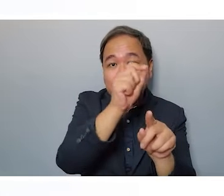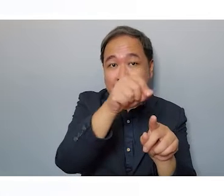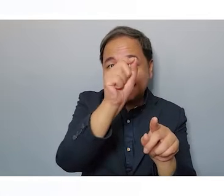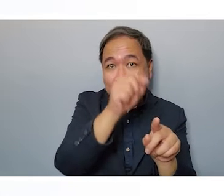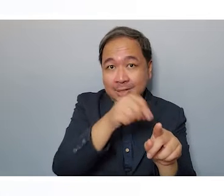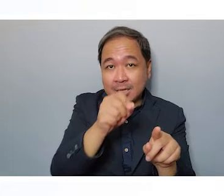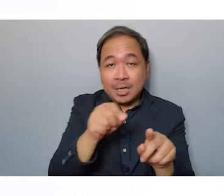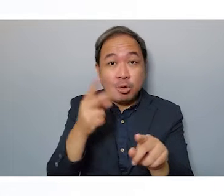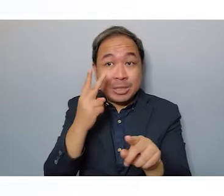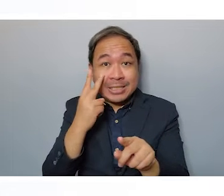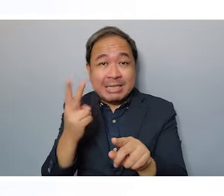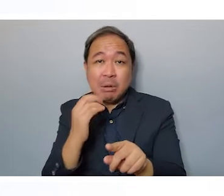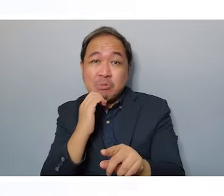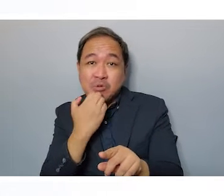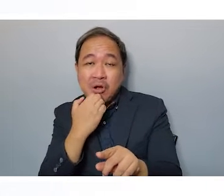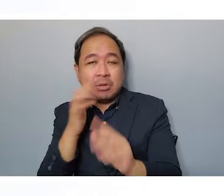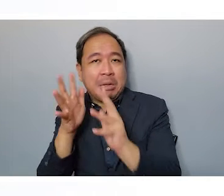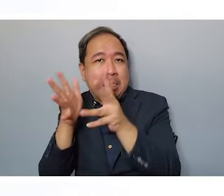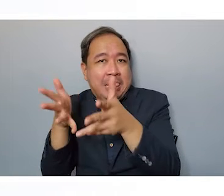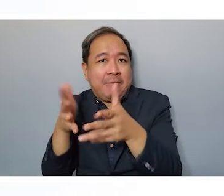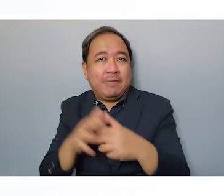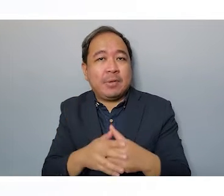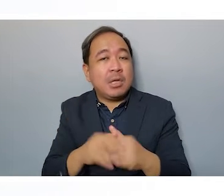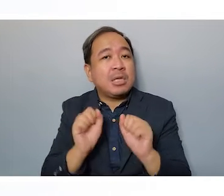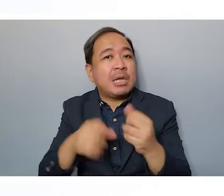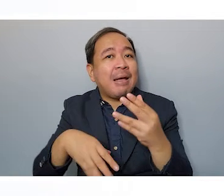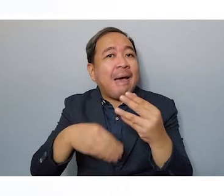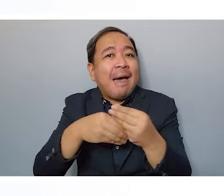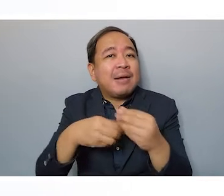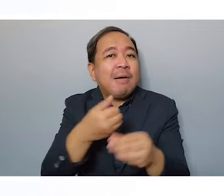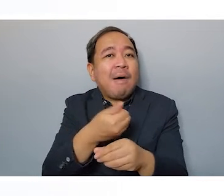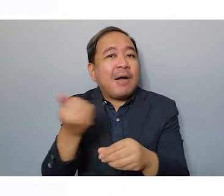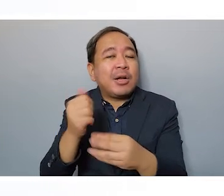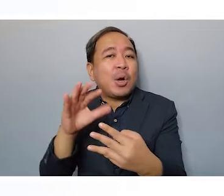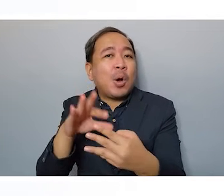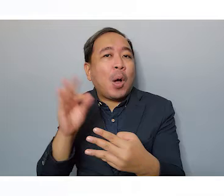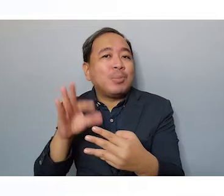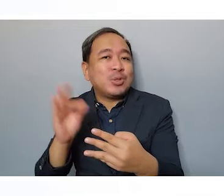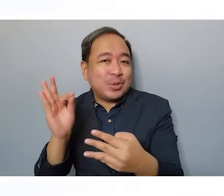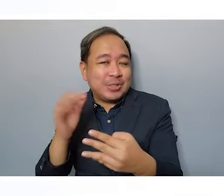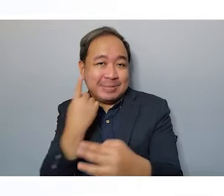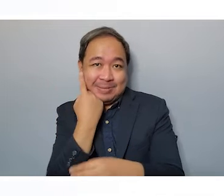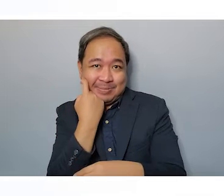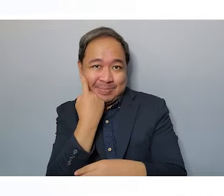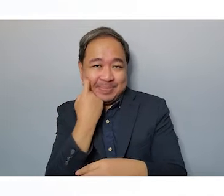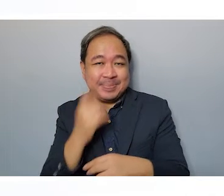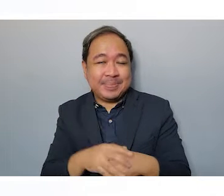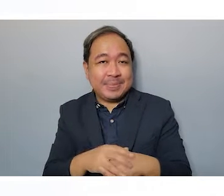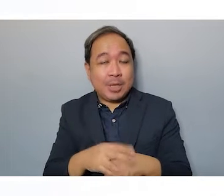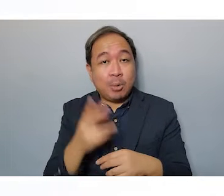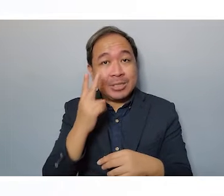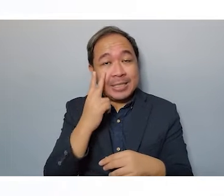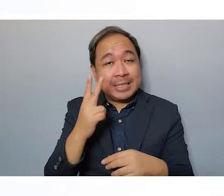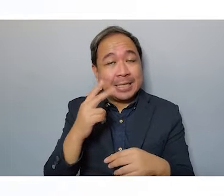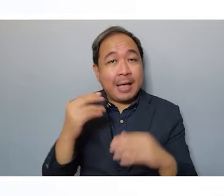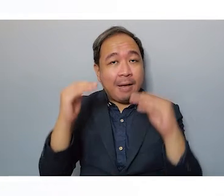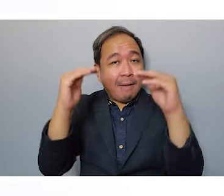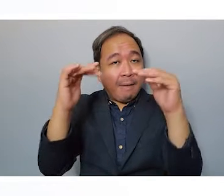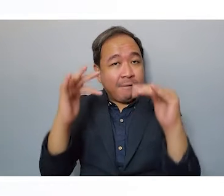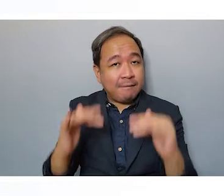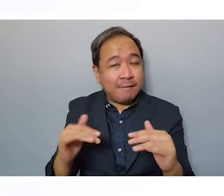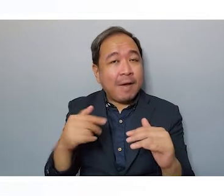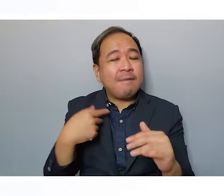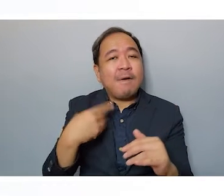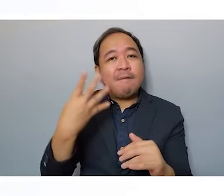wrong answers unchecked. You may add any of the usual options if you wish. Below, you may choose from